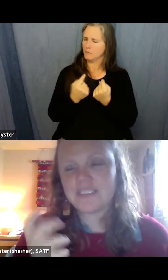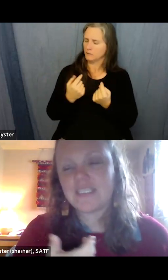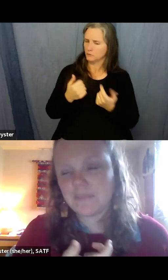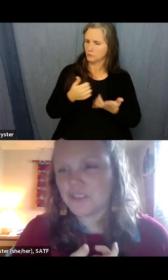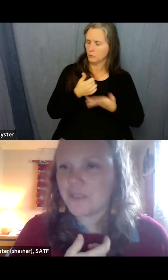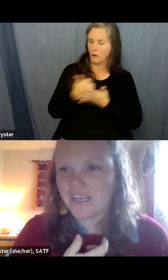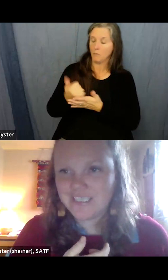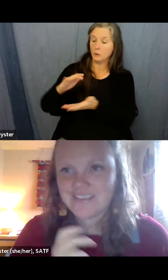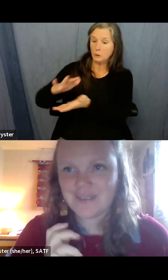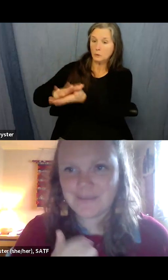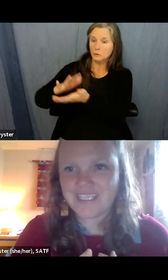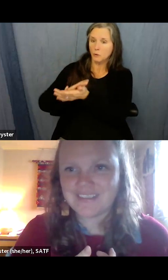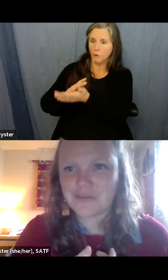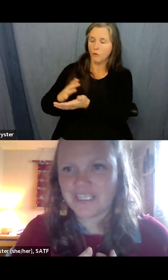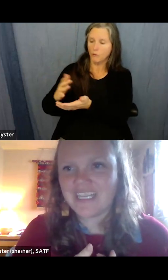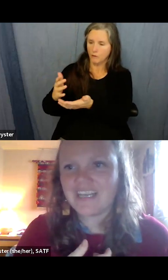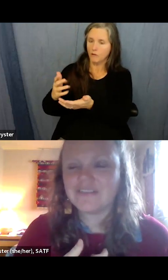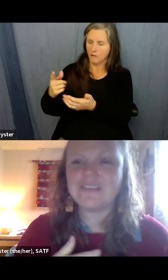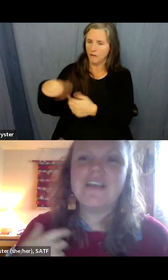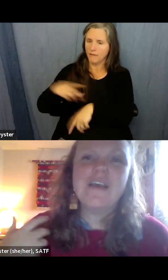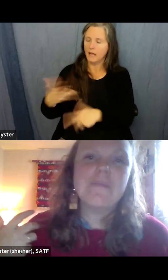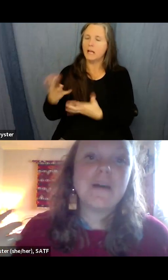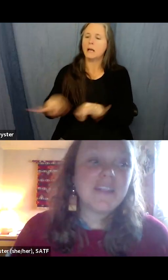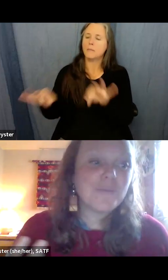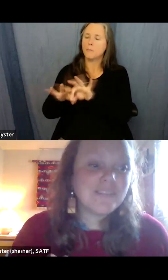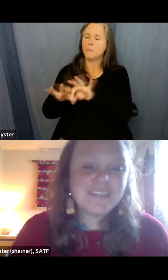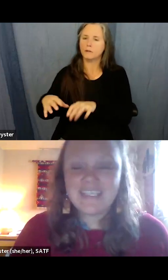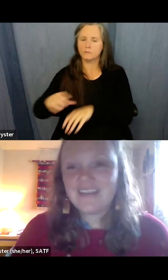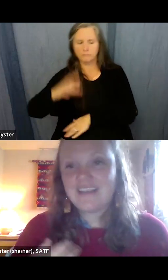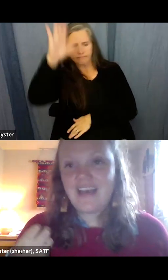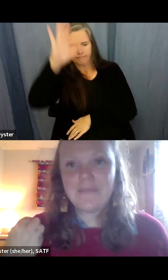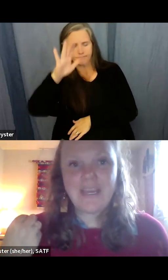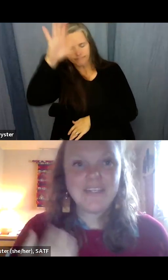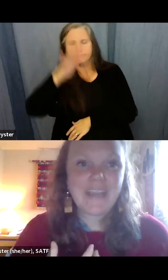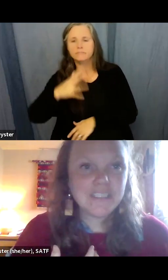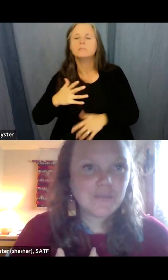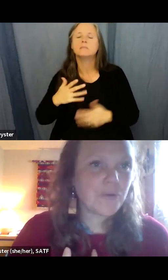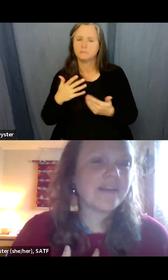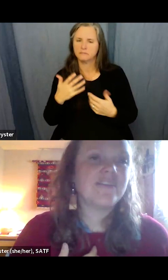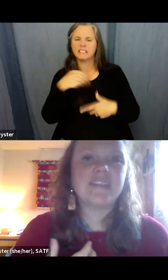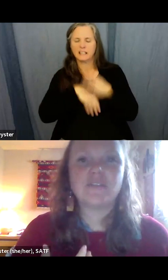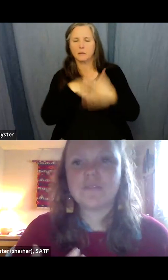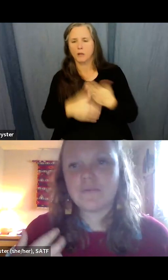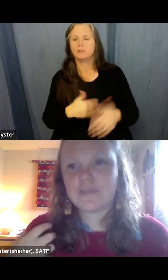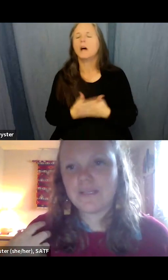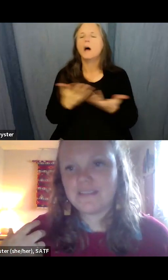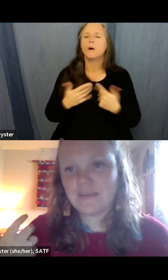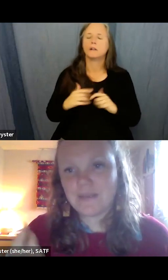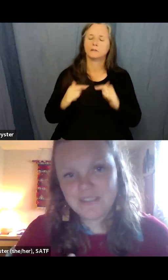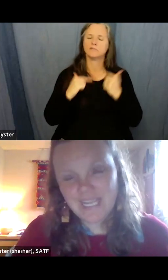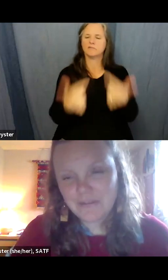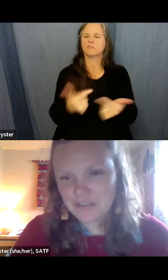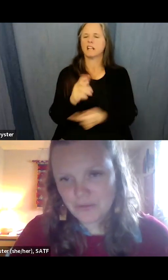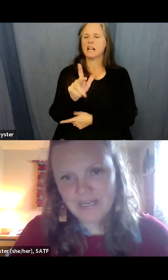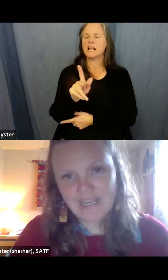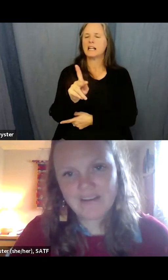efforts, particularly in Multnomah County. It's the Family Violence Coordinating Council. But throughout the state, every county is required to have a sexual assault response team.